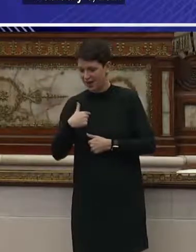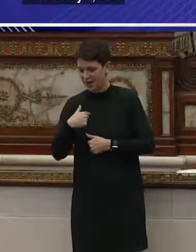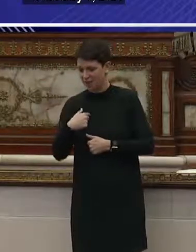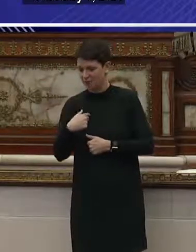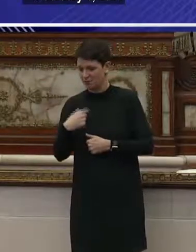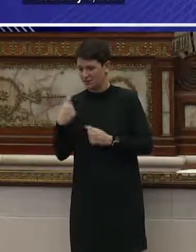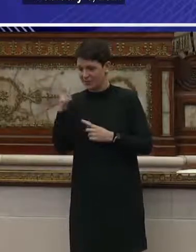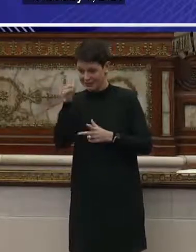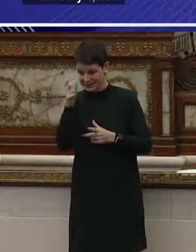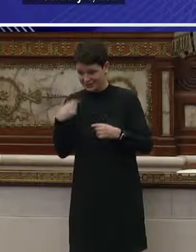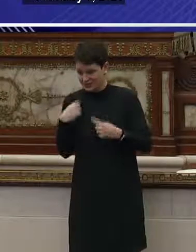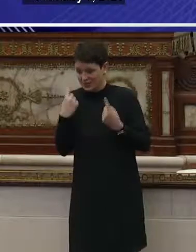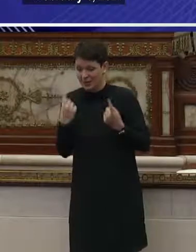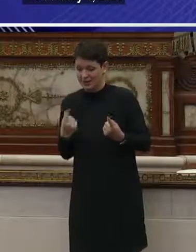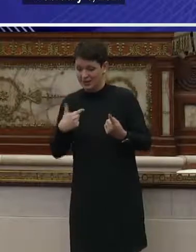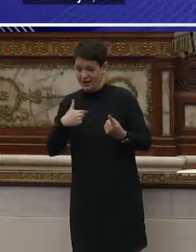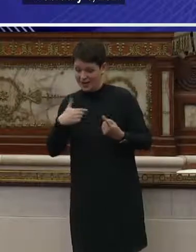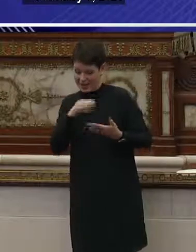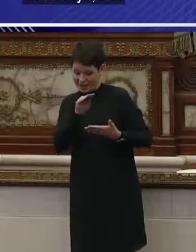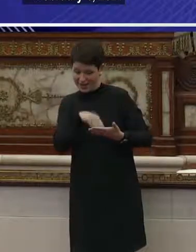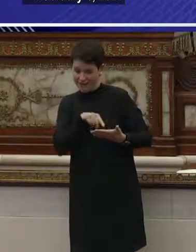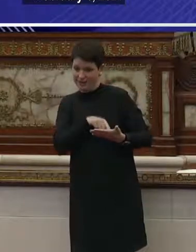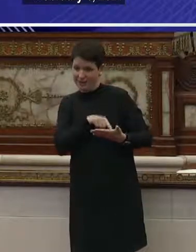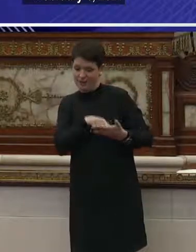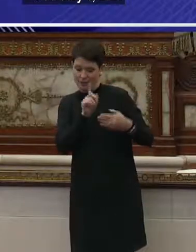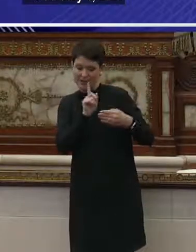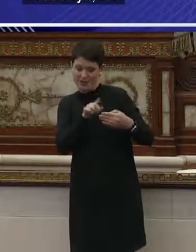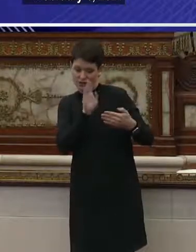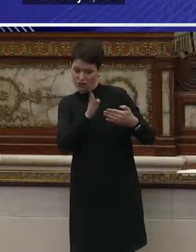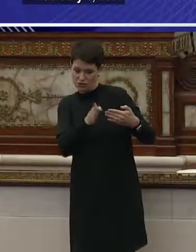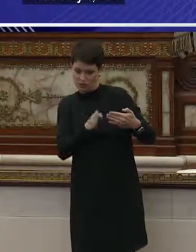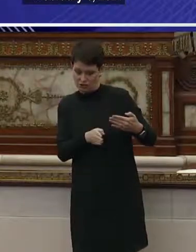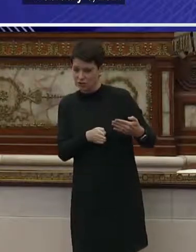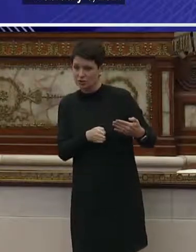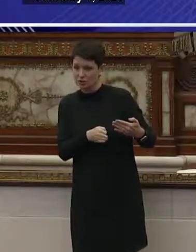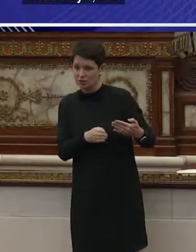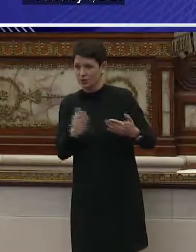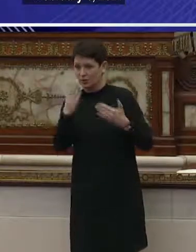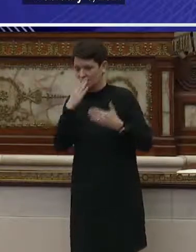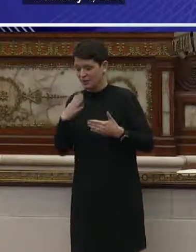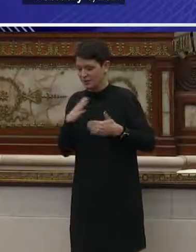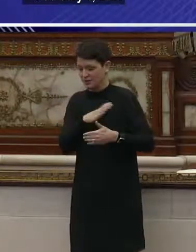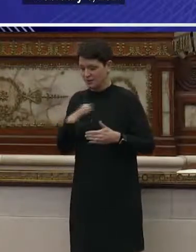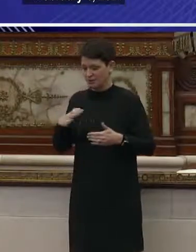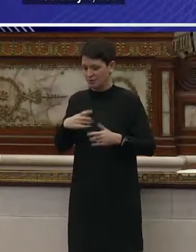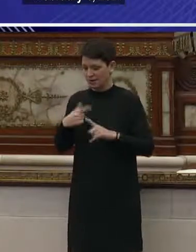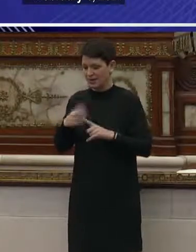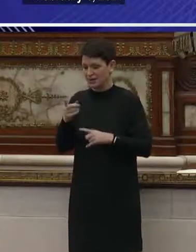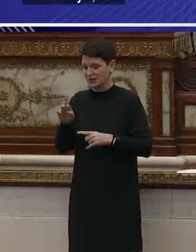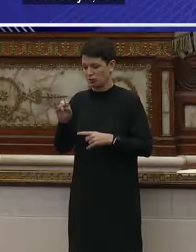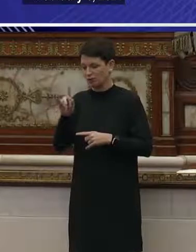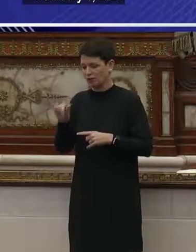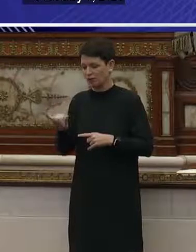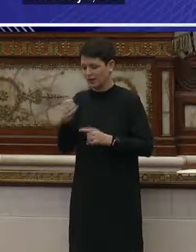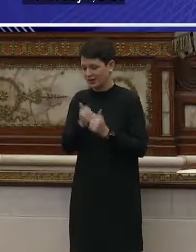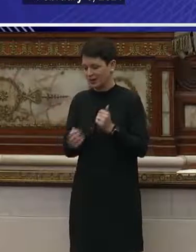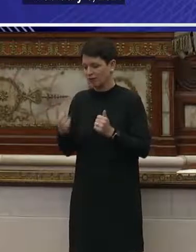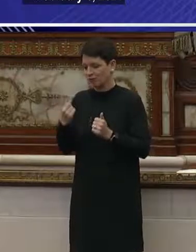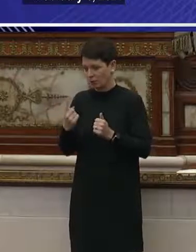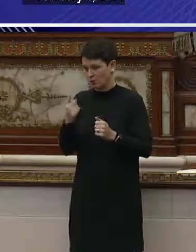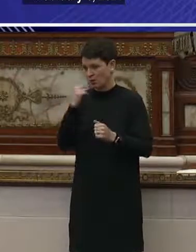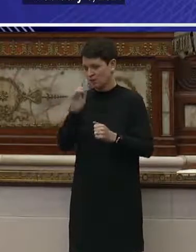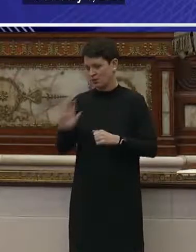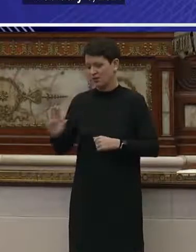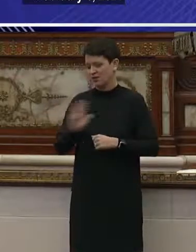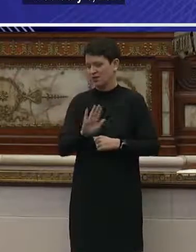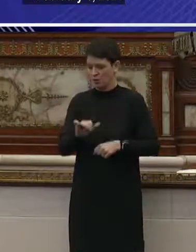you started that I have been answered. So I want to, thank the committee and Dr. Farley and everyone for